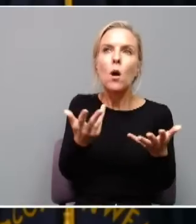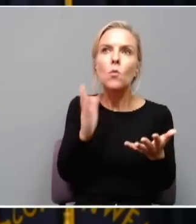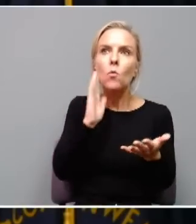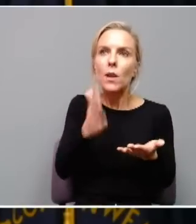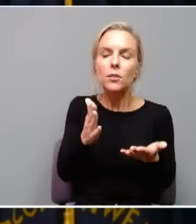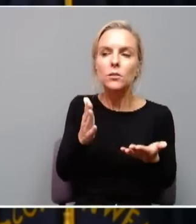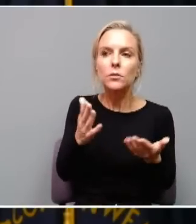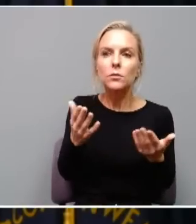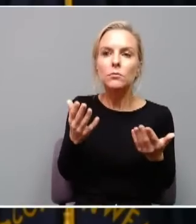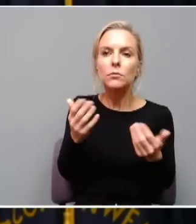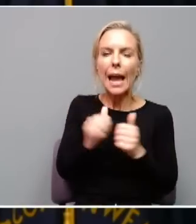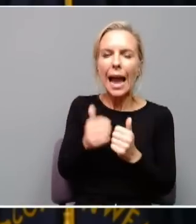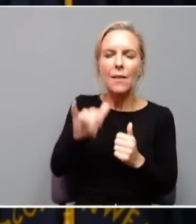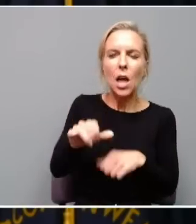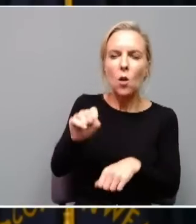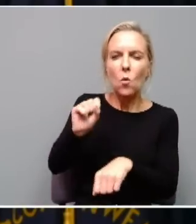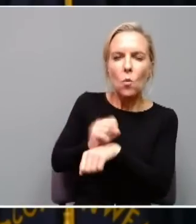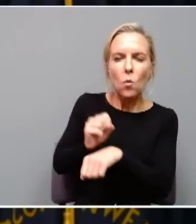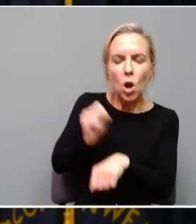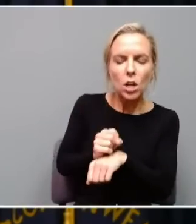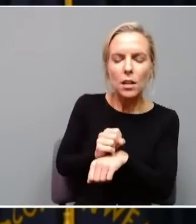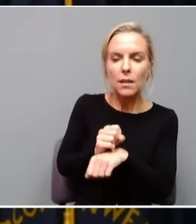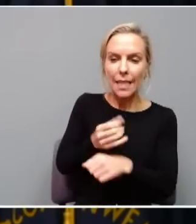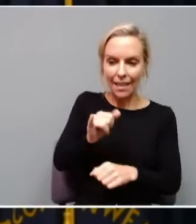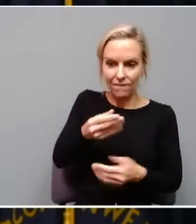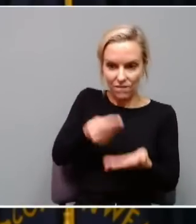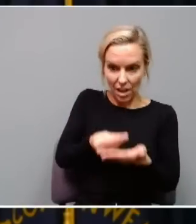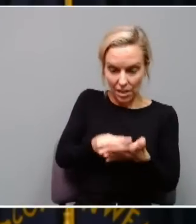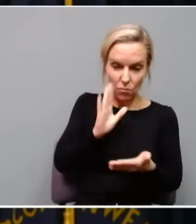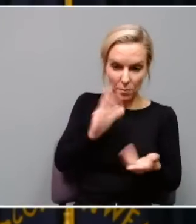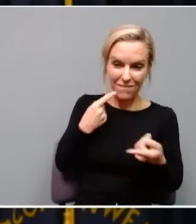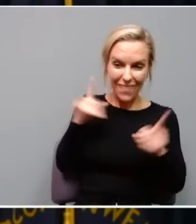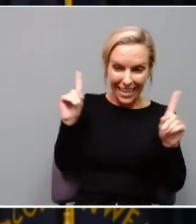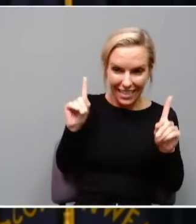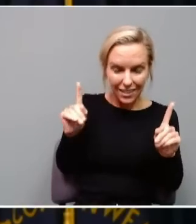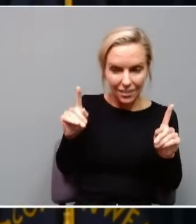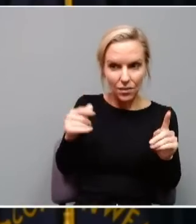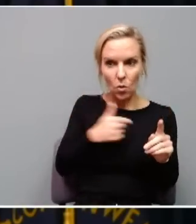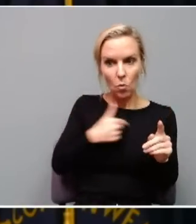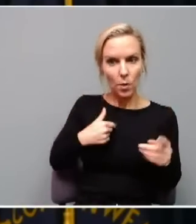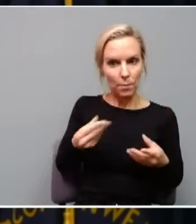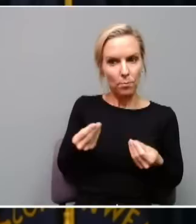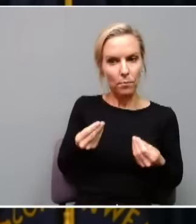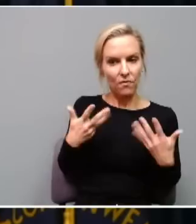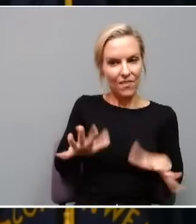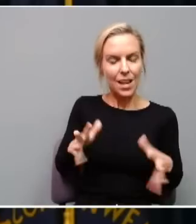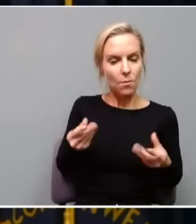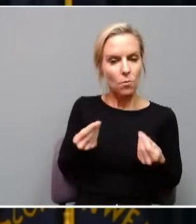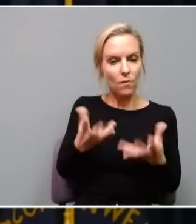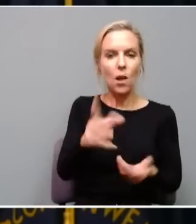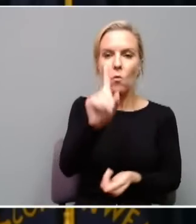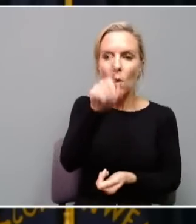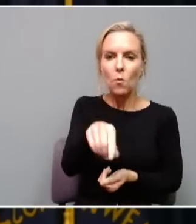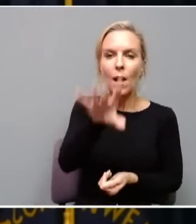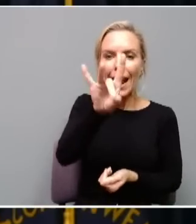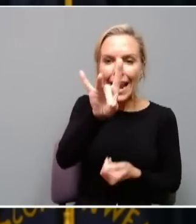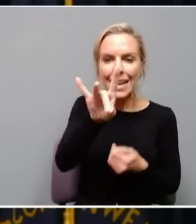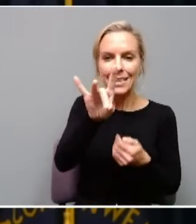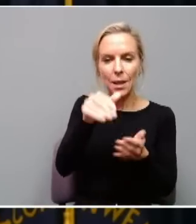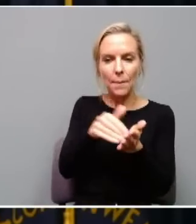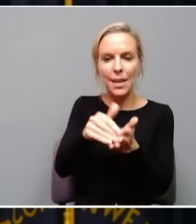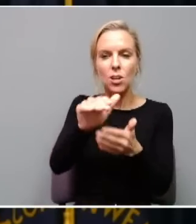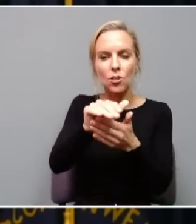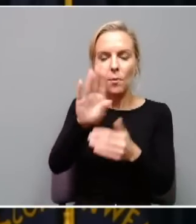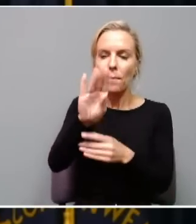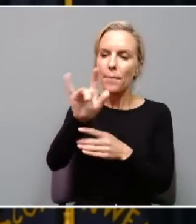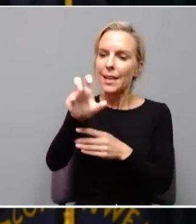how it would work and whether or not it would be effective. I mean, we've provided $1.8 billion in additional funding. So let's make sure